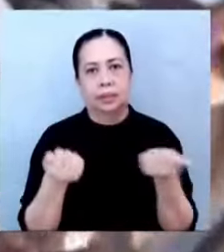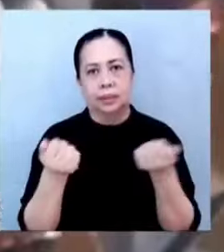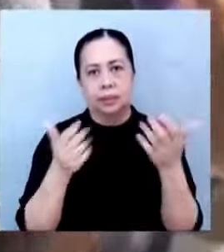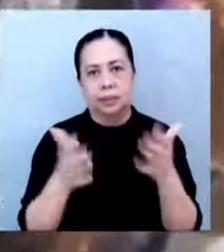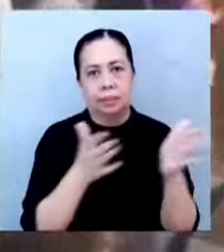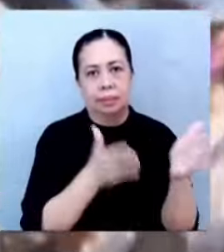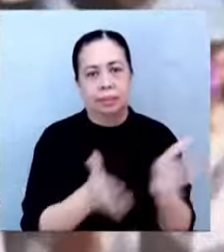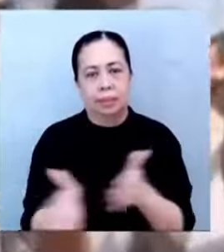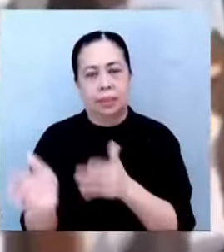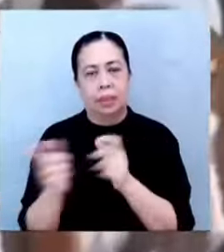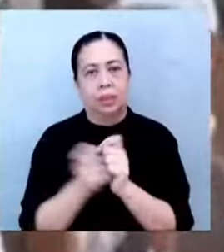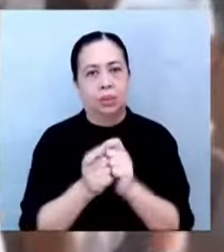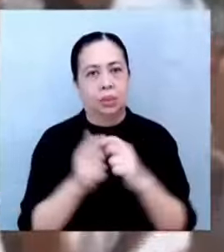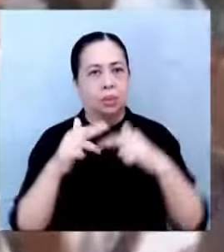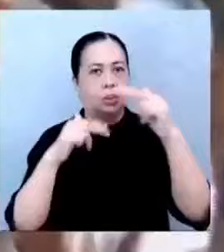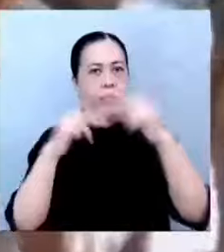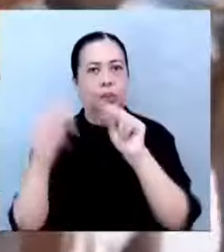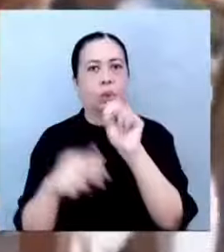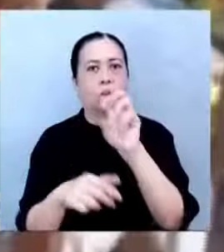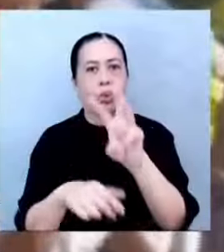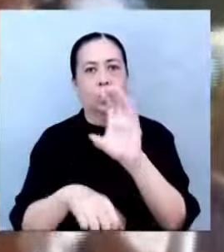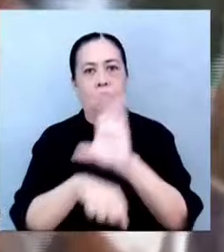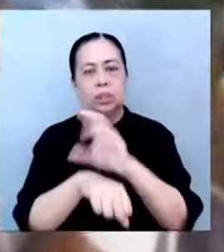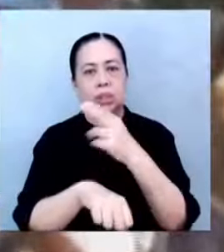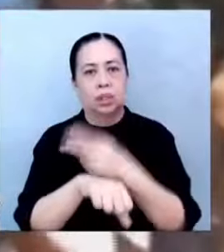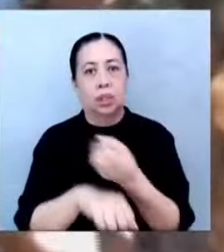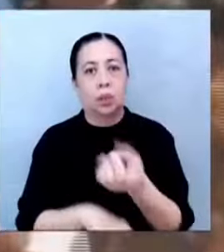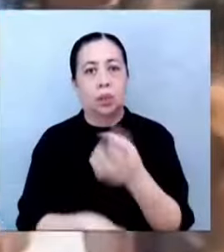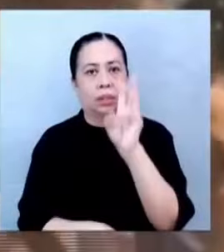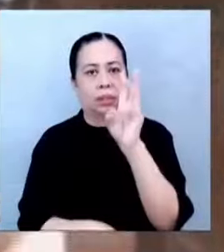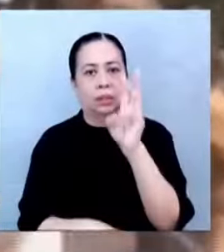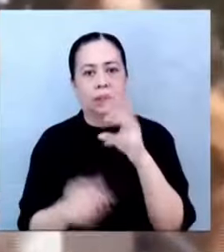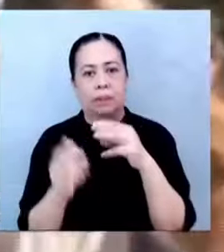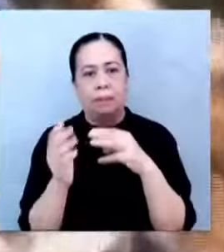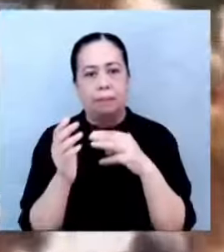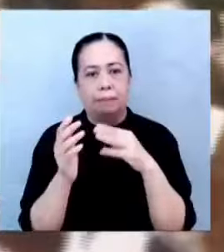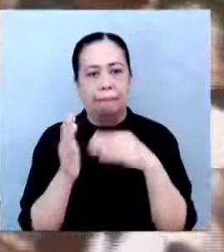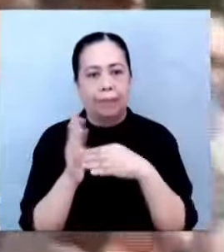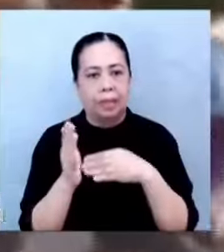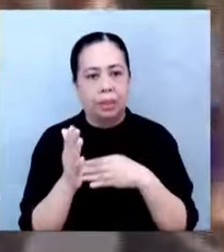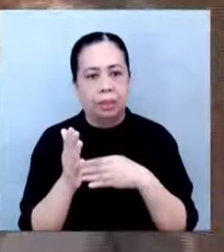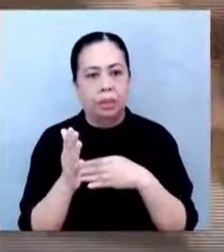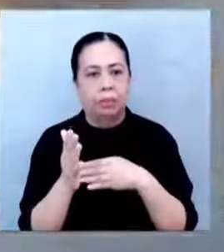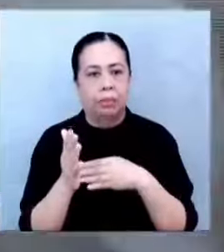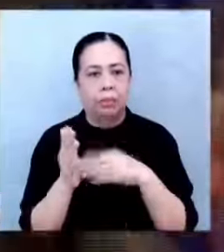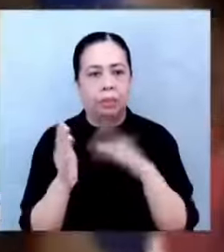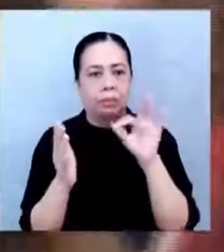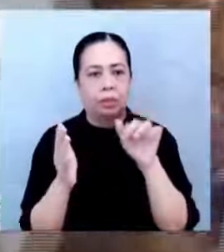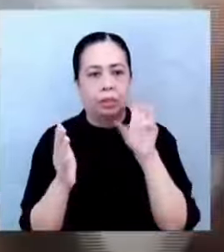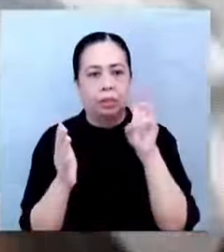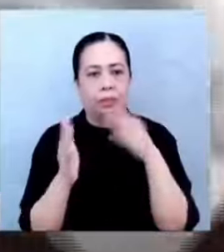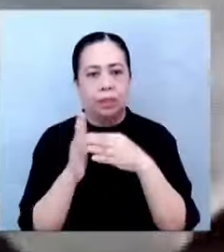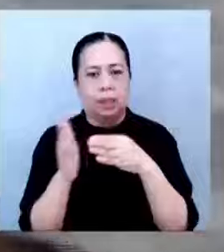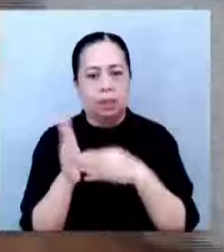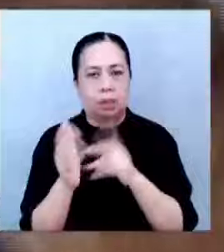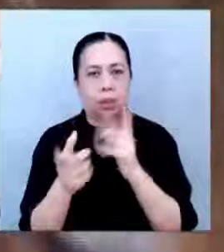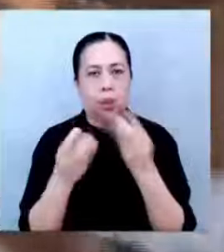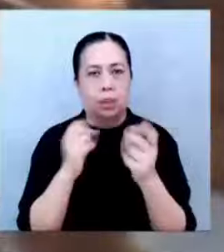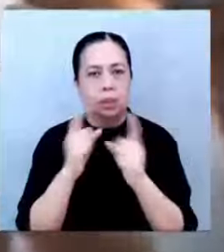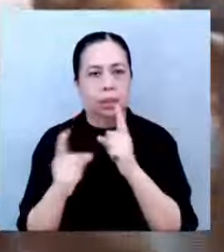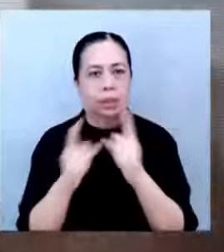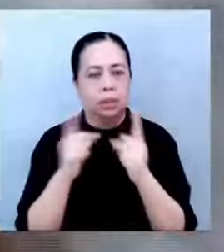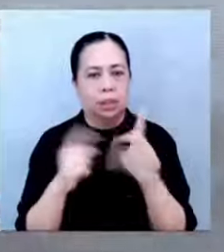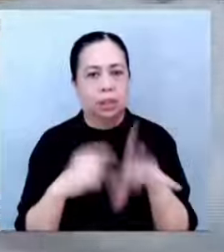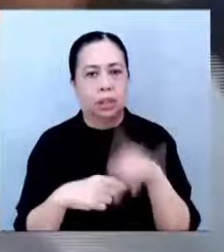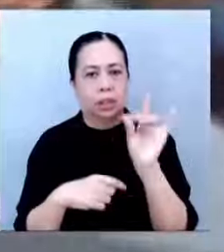to construct a new city hall worth 6 billion pesos. He planned to have a dialogue with them, but instead found out